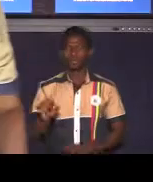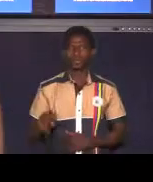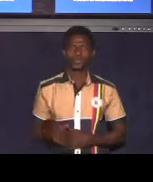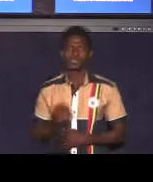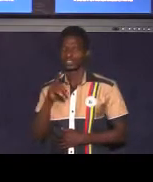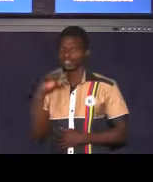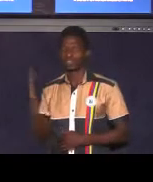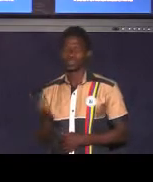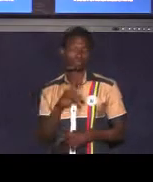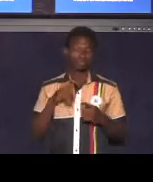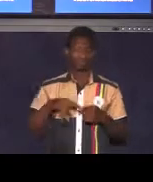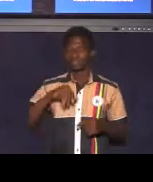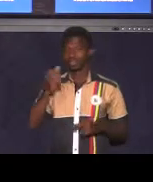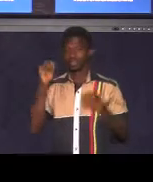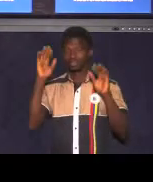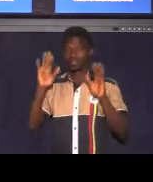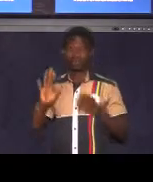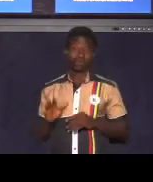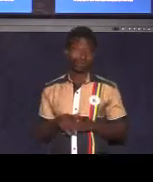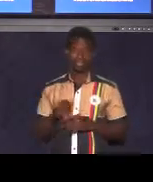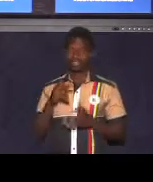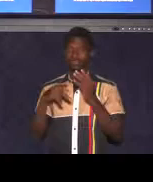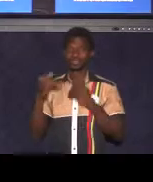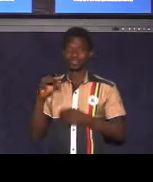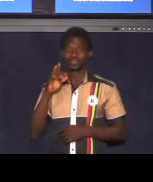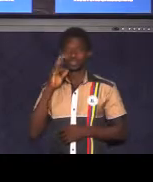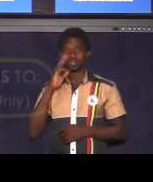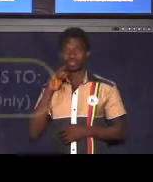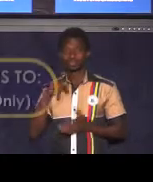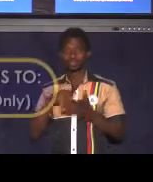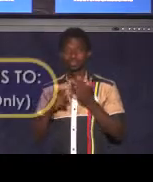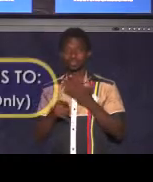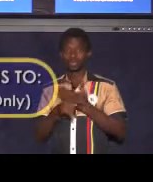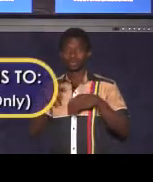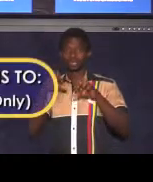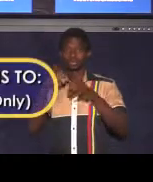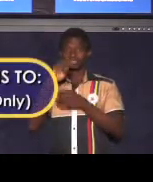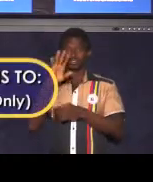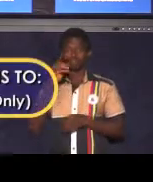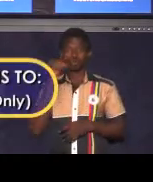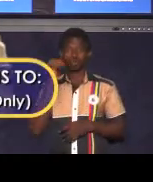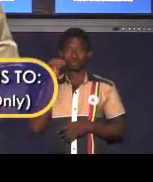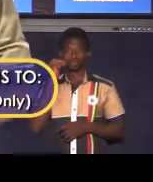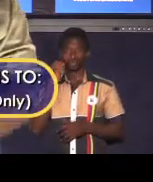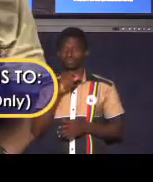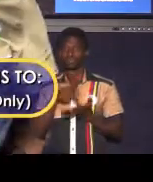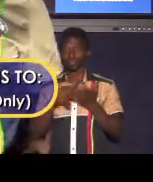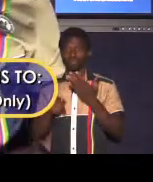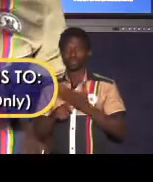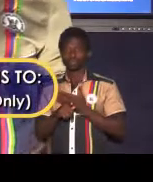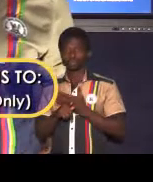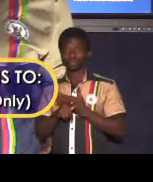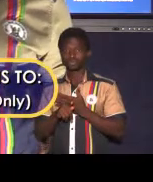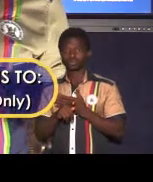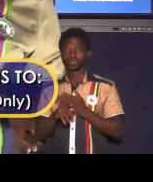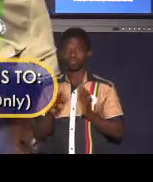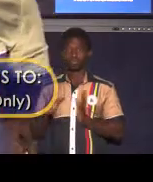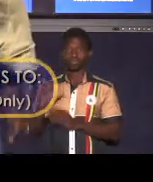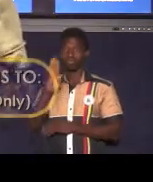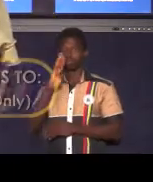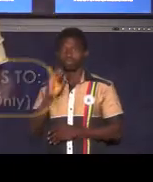Hello pupils, you're welcome to another wonderful edition of your favorite program, The Classroom in Your Home, a